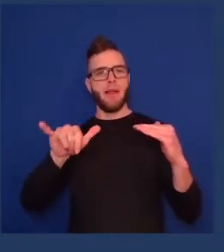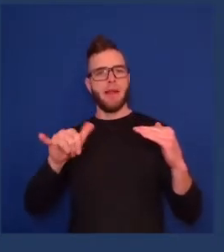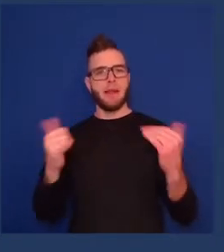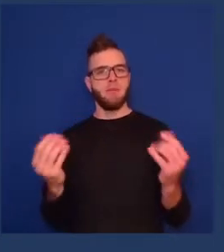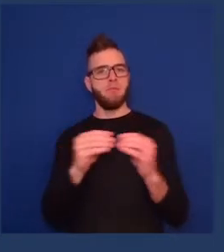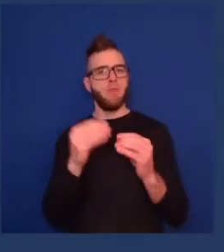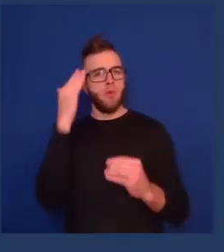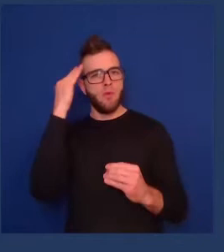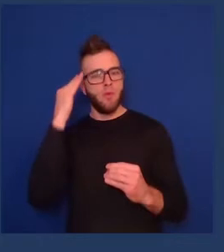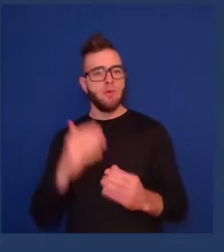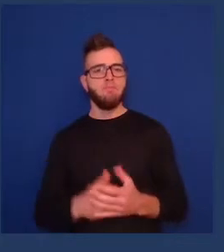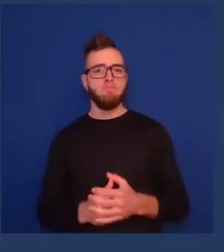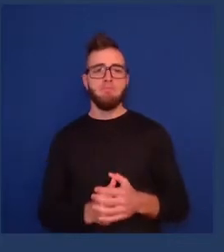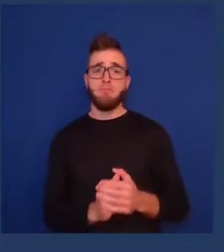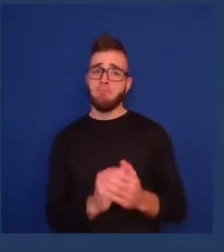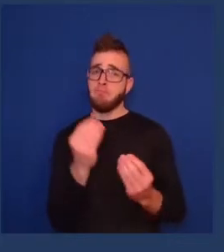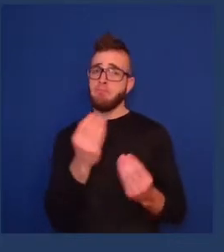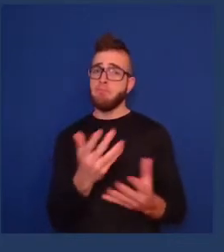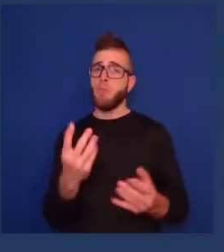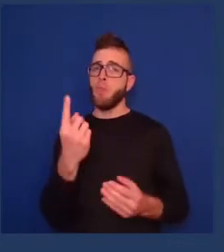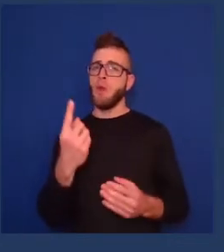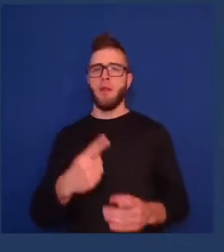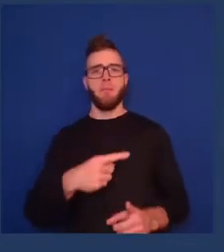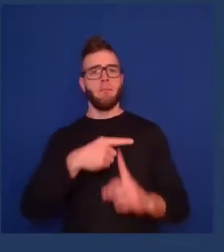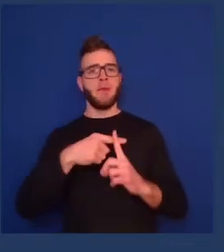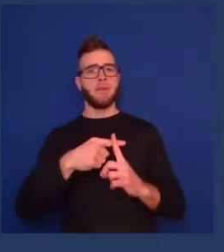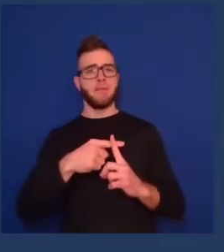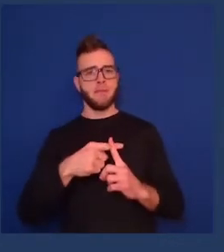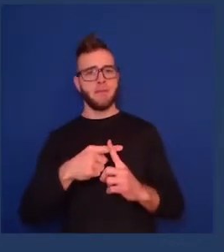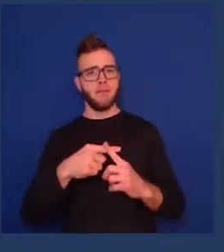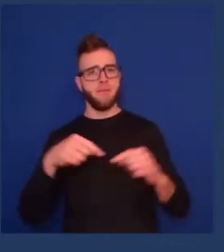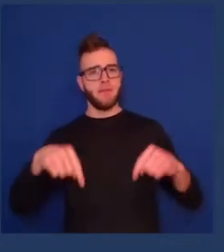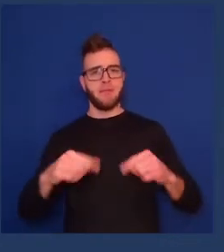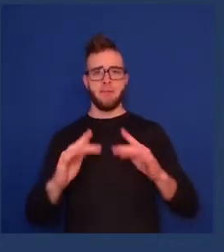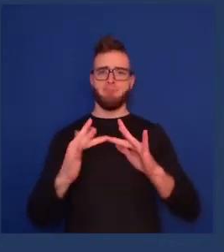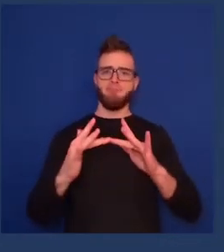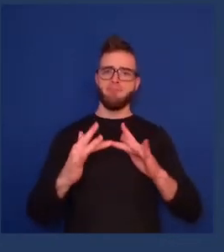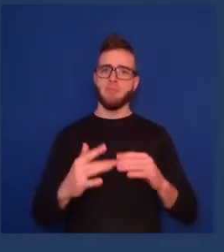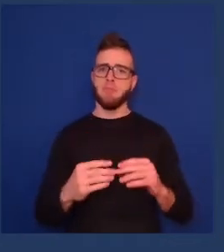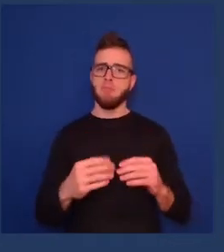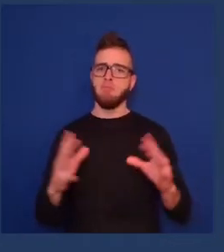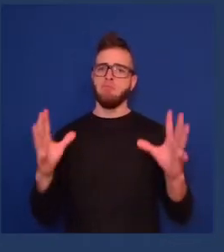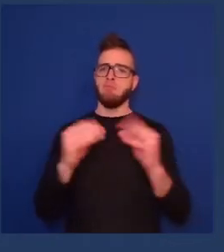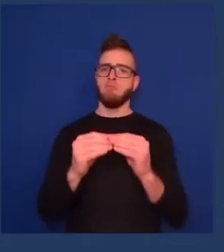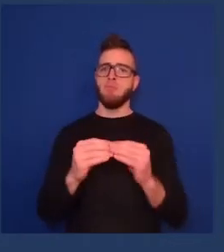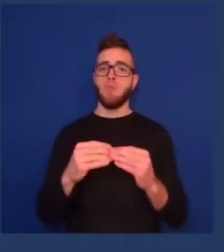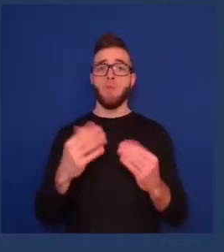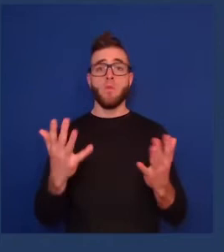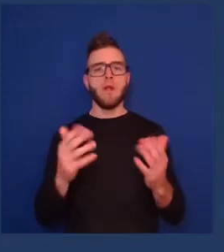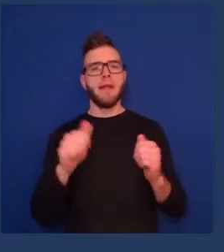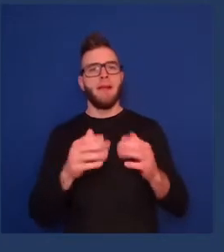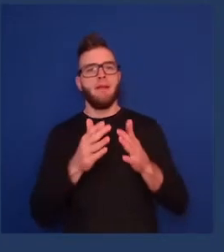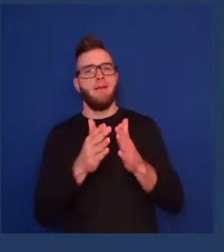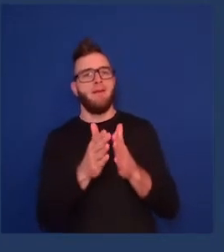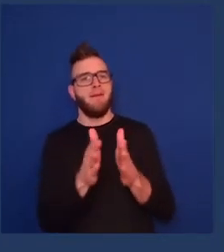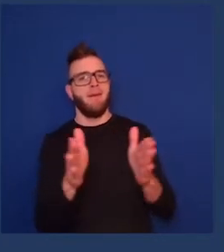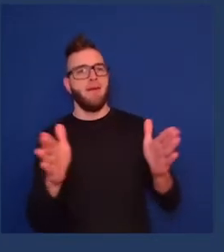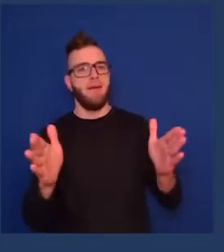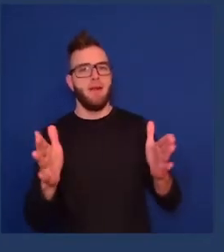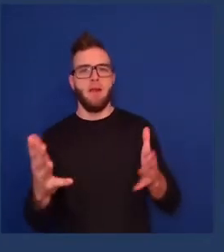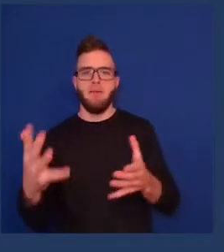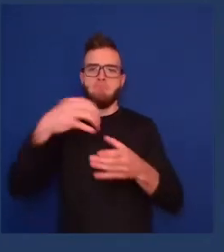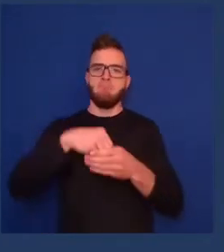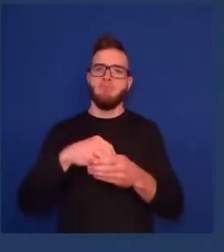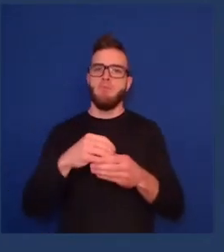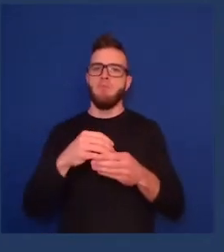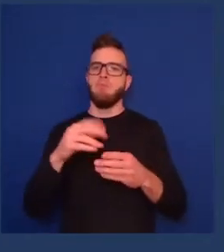one real positive to having this summit virtually, and that's that we can bring in a broader public to explore the ideas of